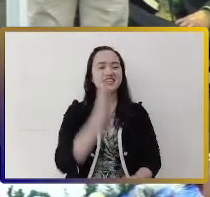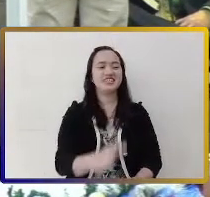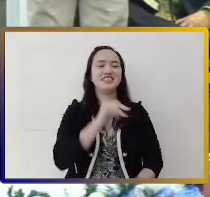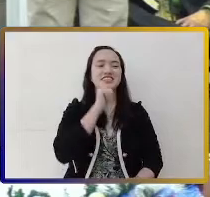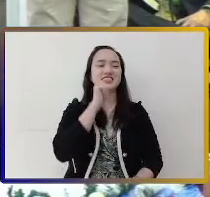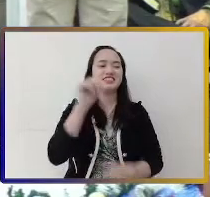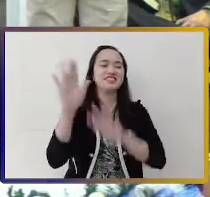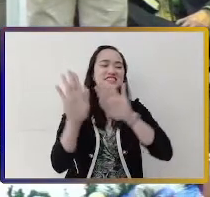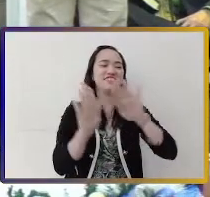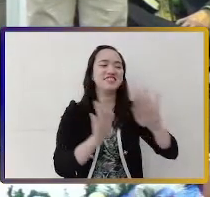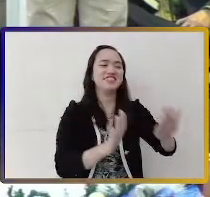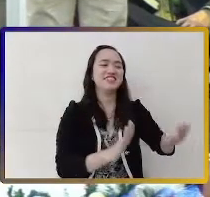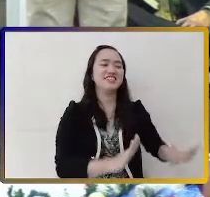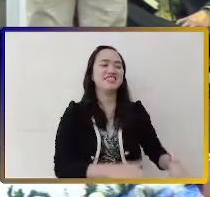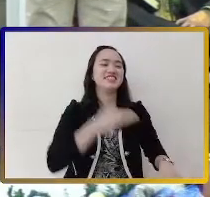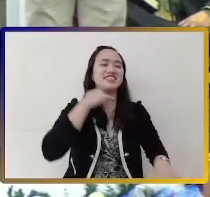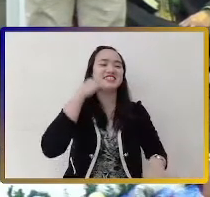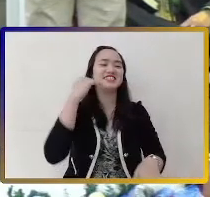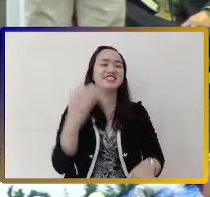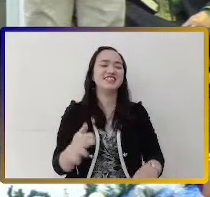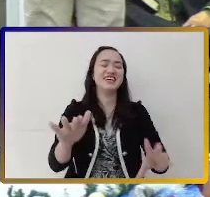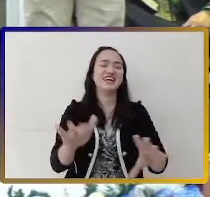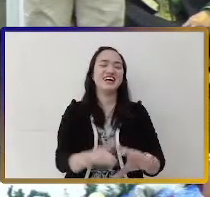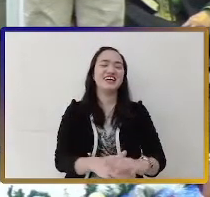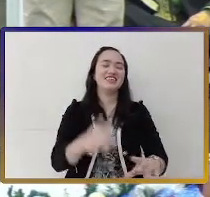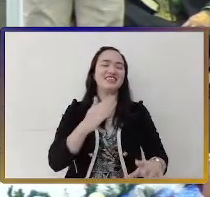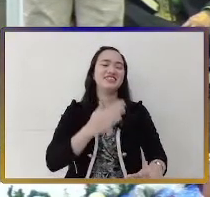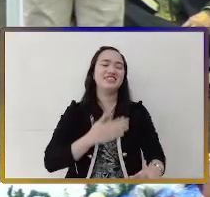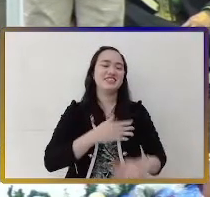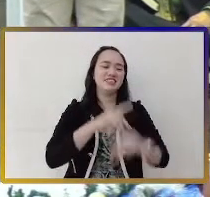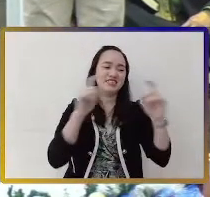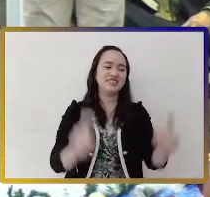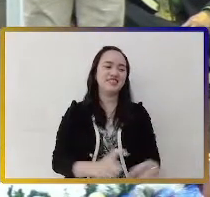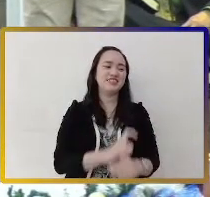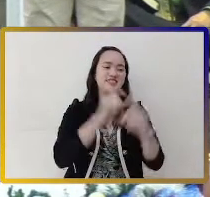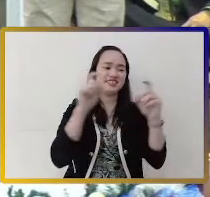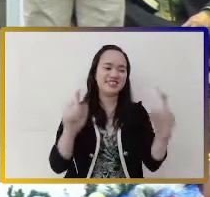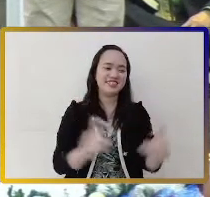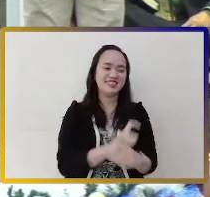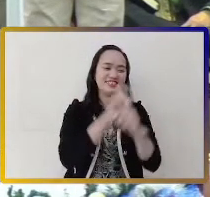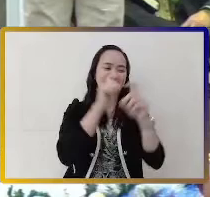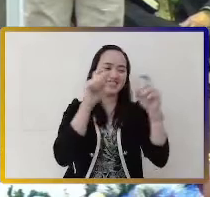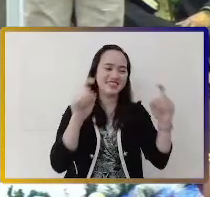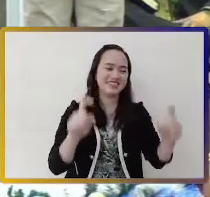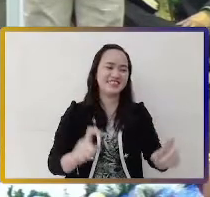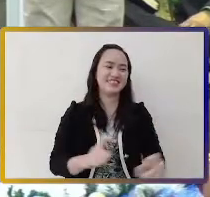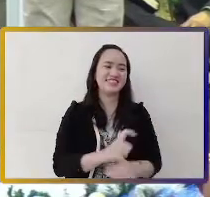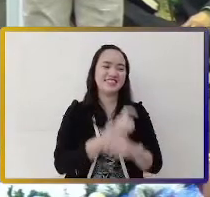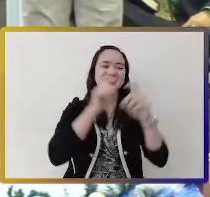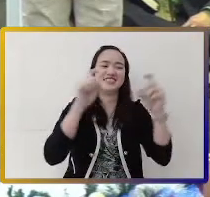He didn't leave me die in my